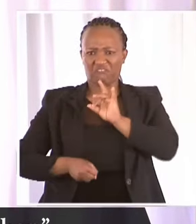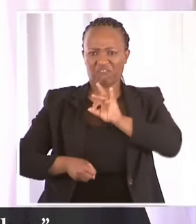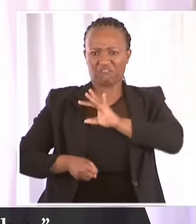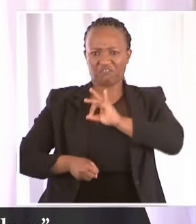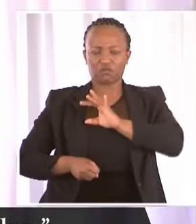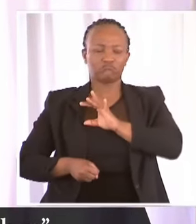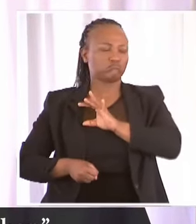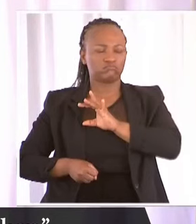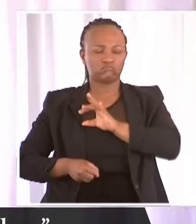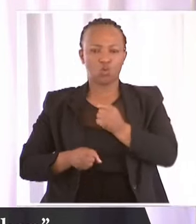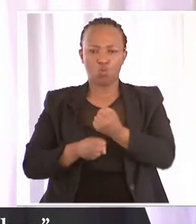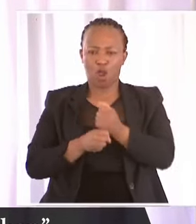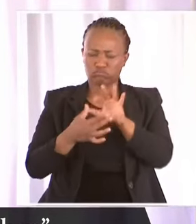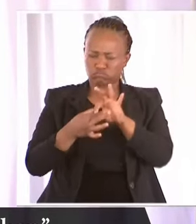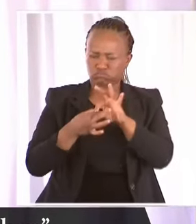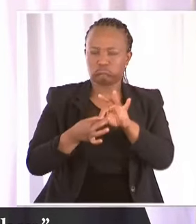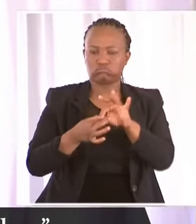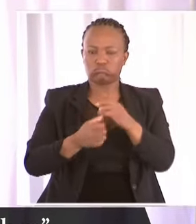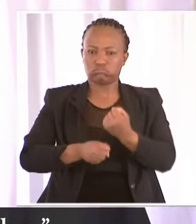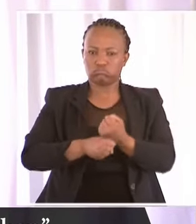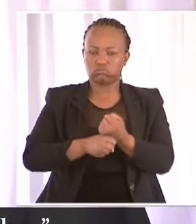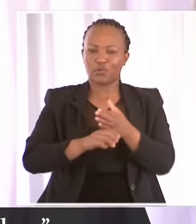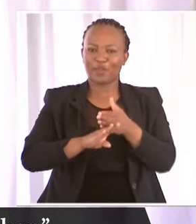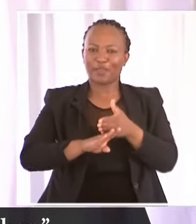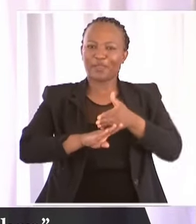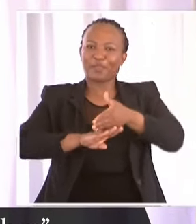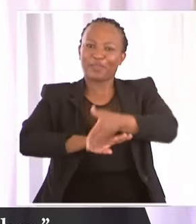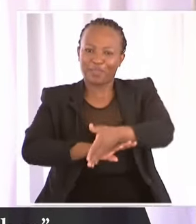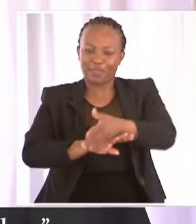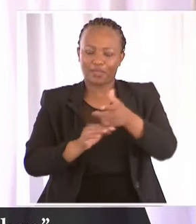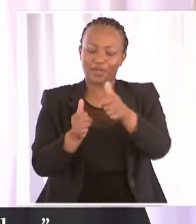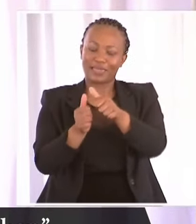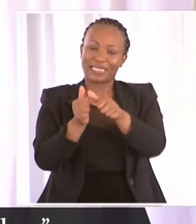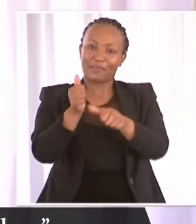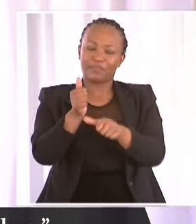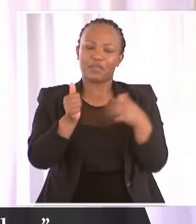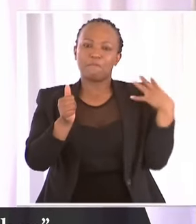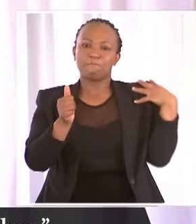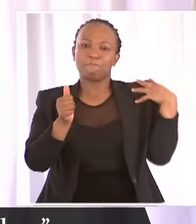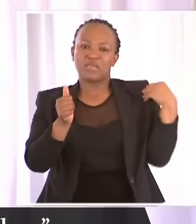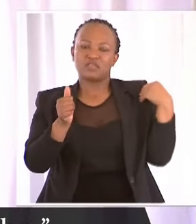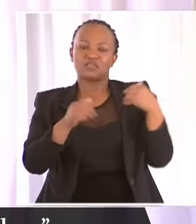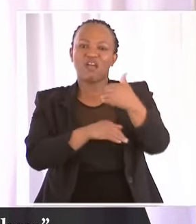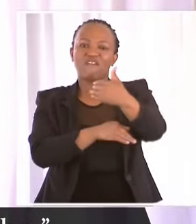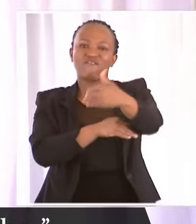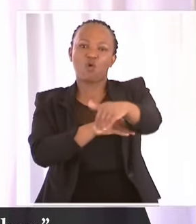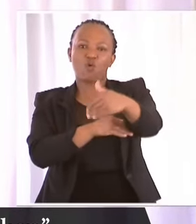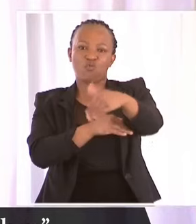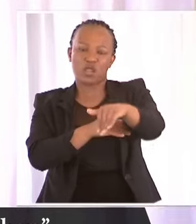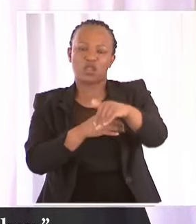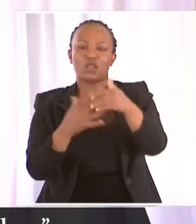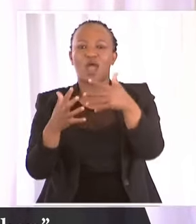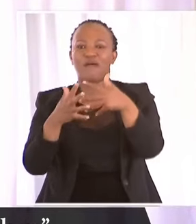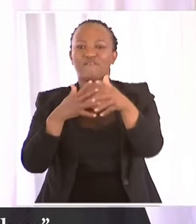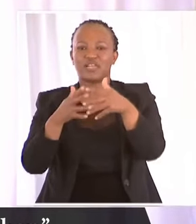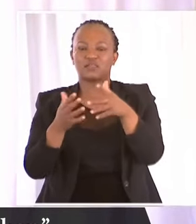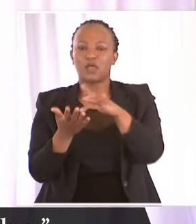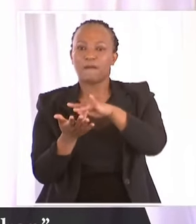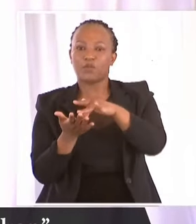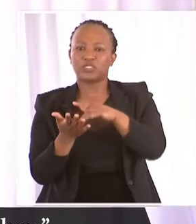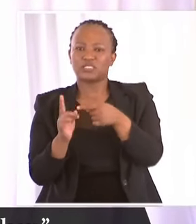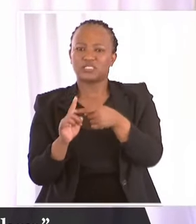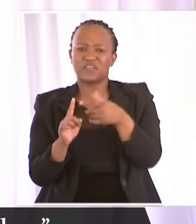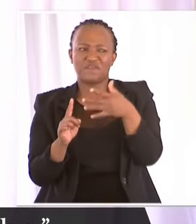most notably as the long-serving Deputy Minister of Foreign Affairs, a position as we had he